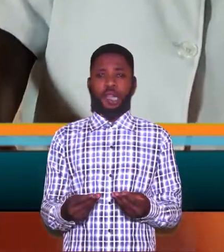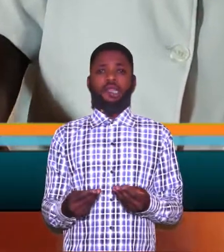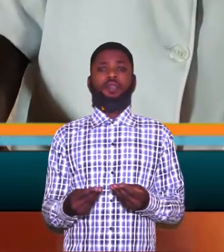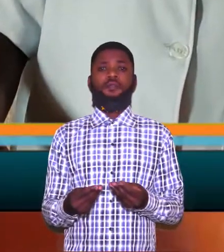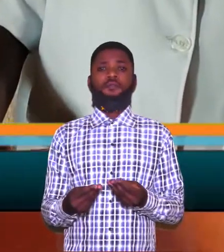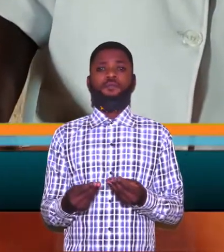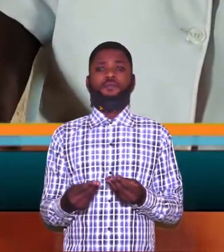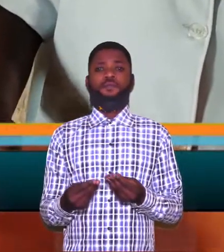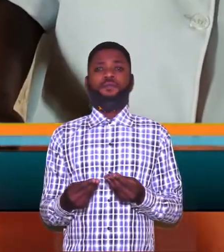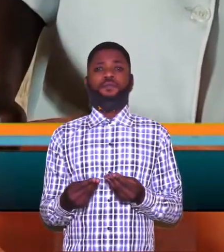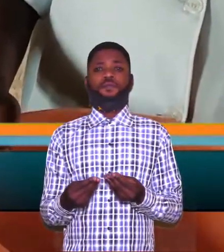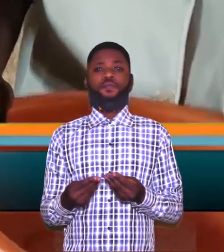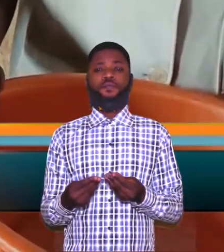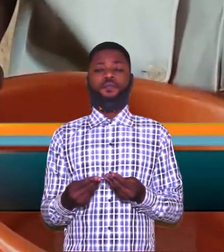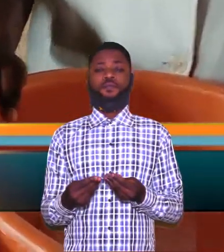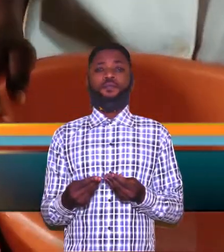an